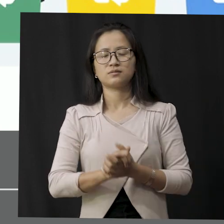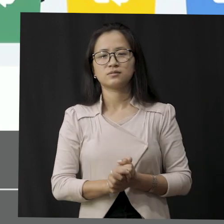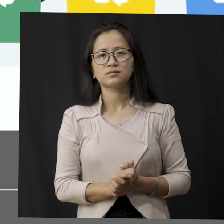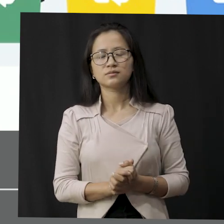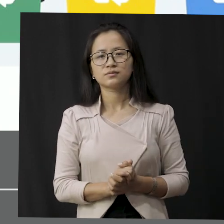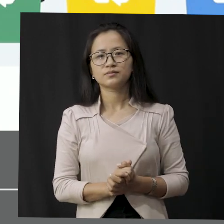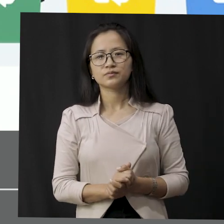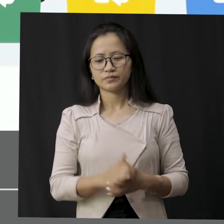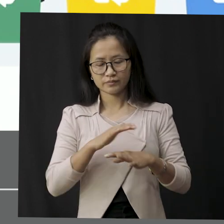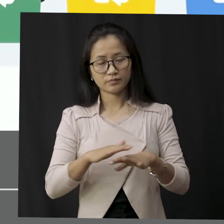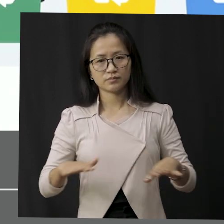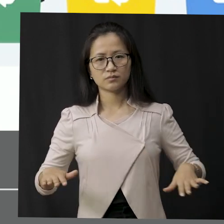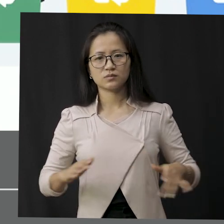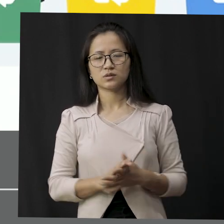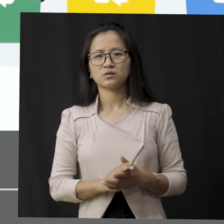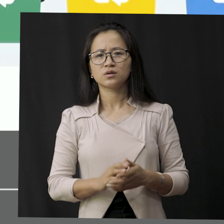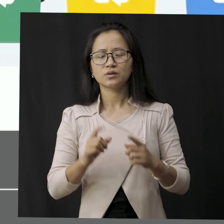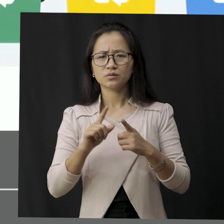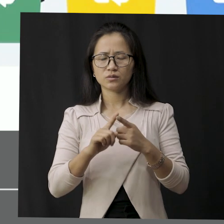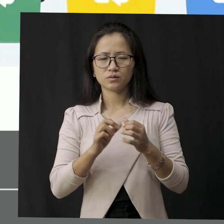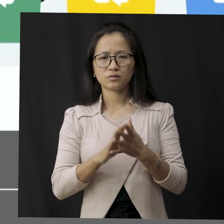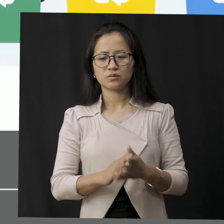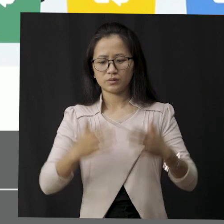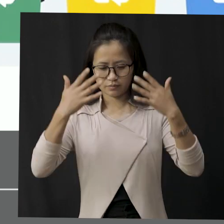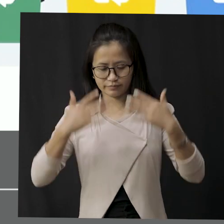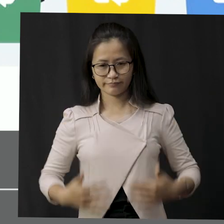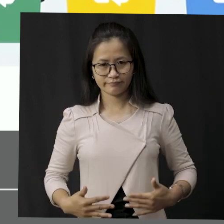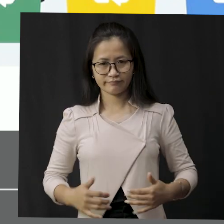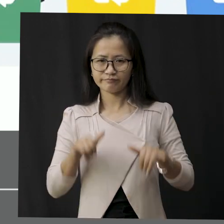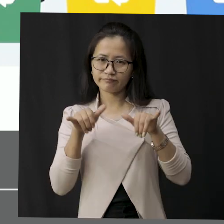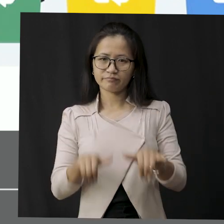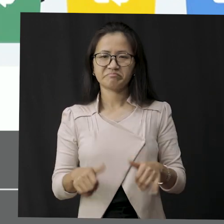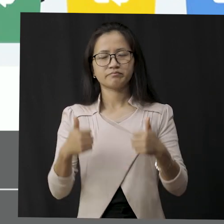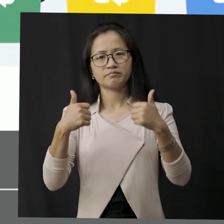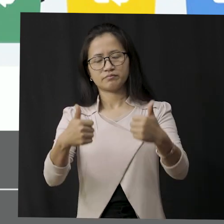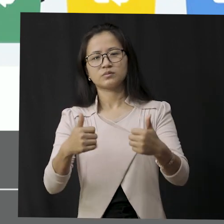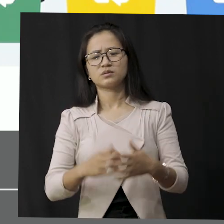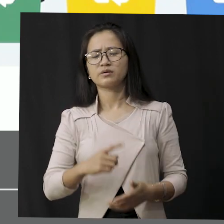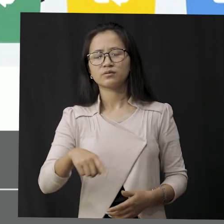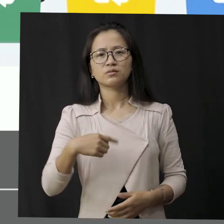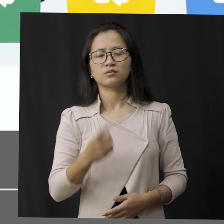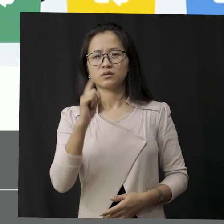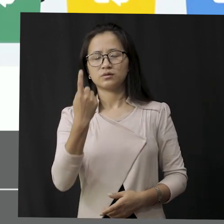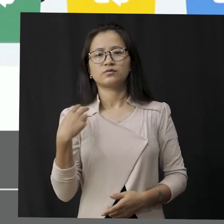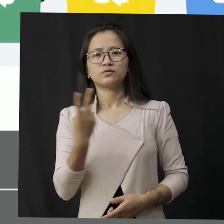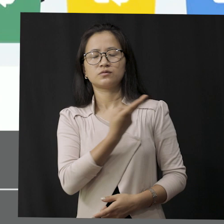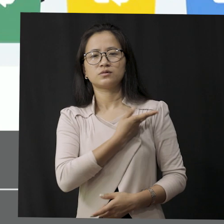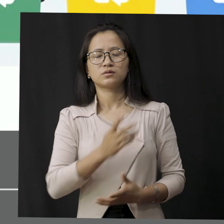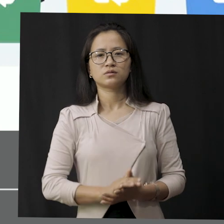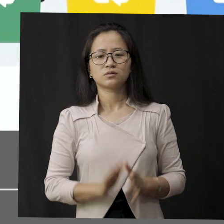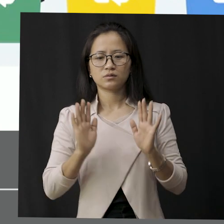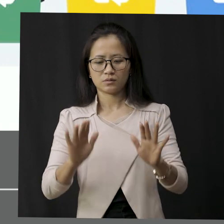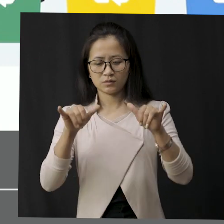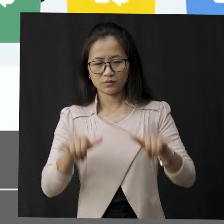Okay, and students, by doing that, we stay healthy. And every one of us,